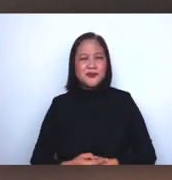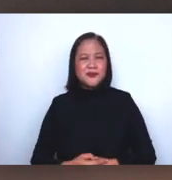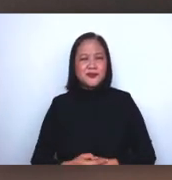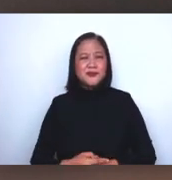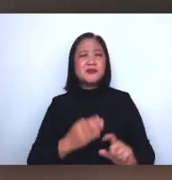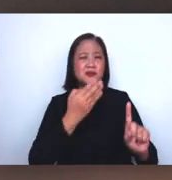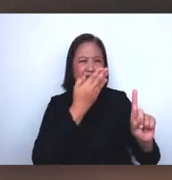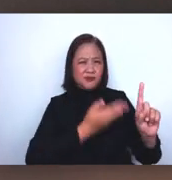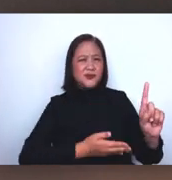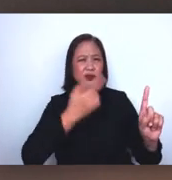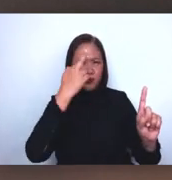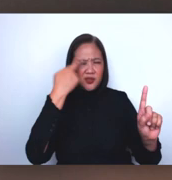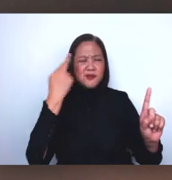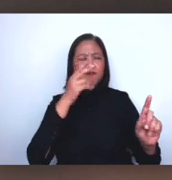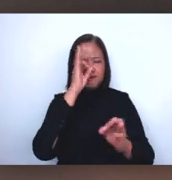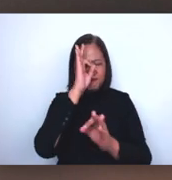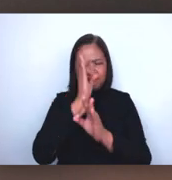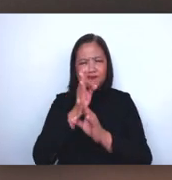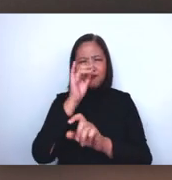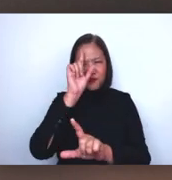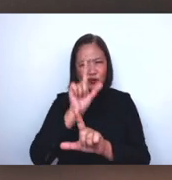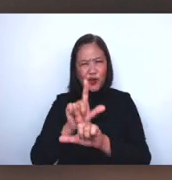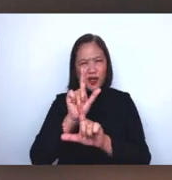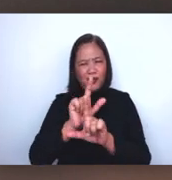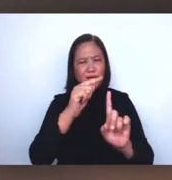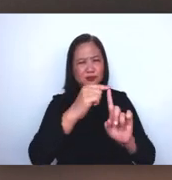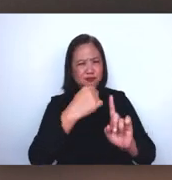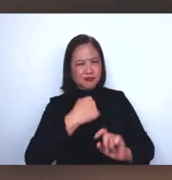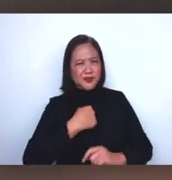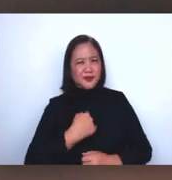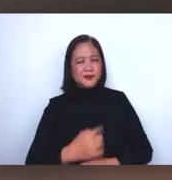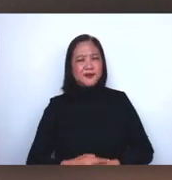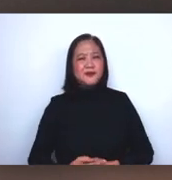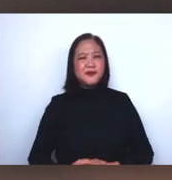he will be faithful to me.